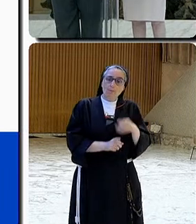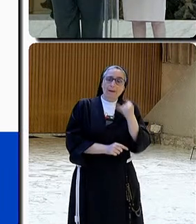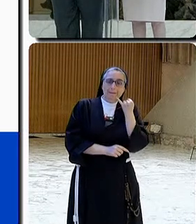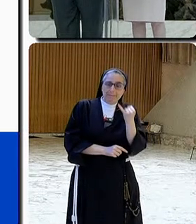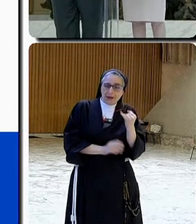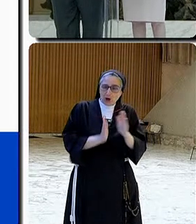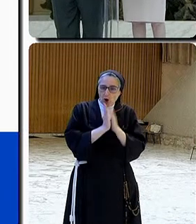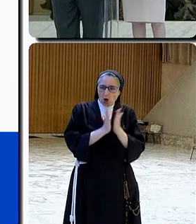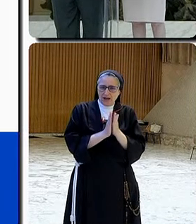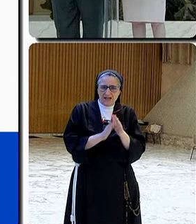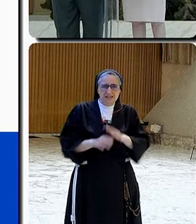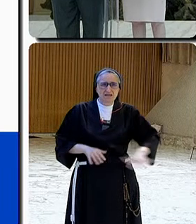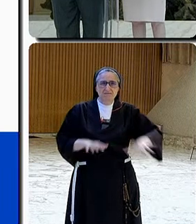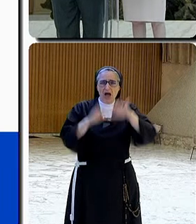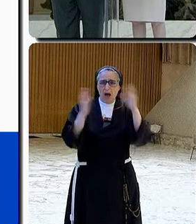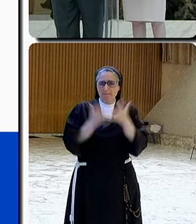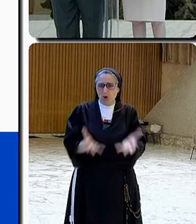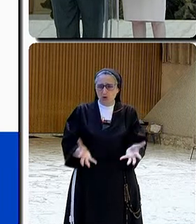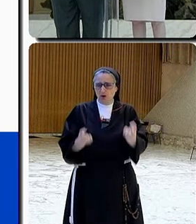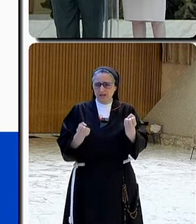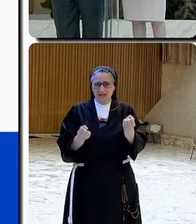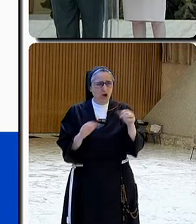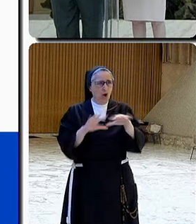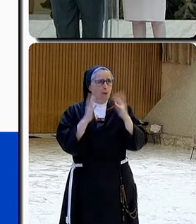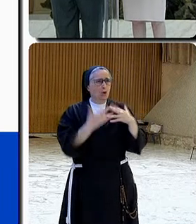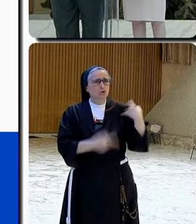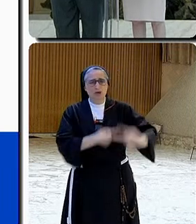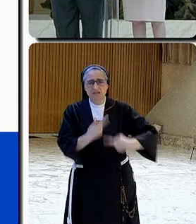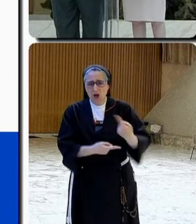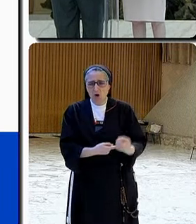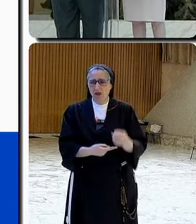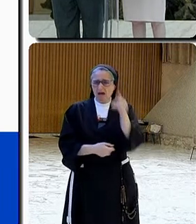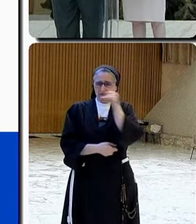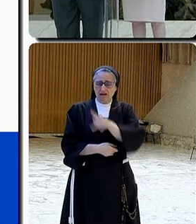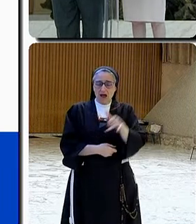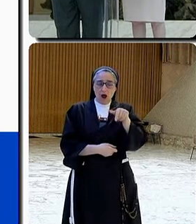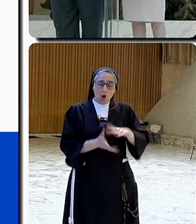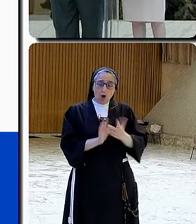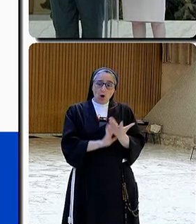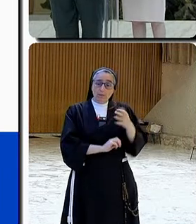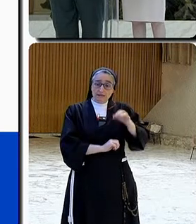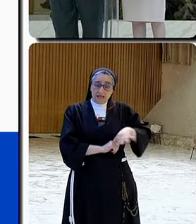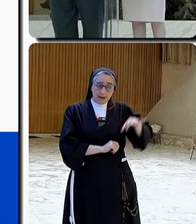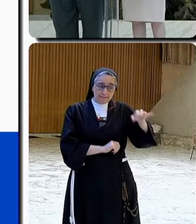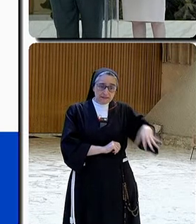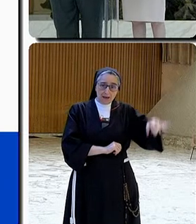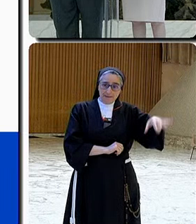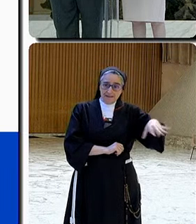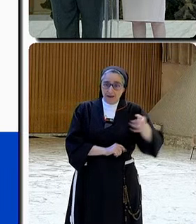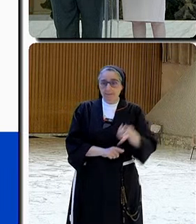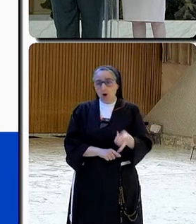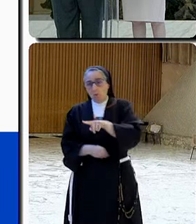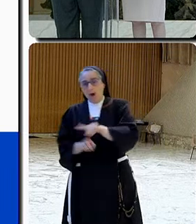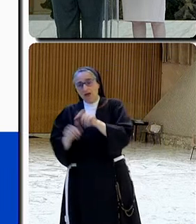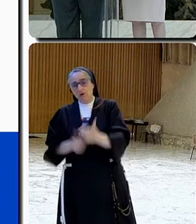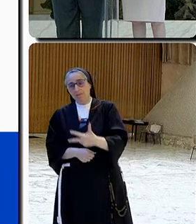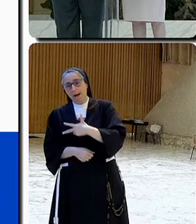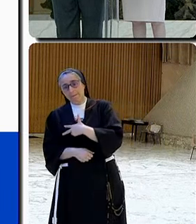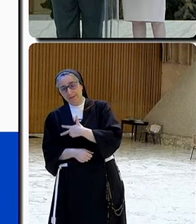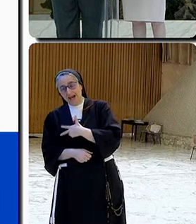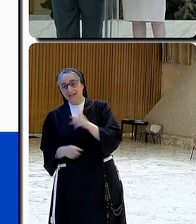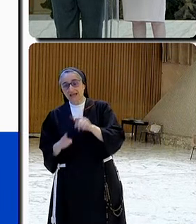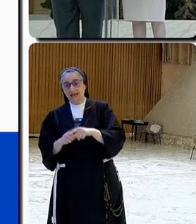born in synodality, the hierarchical and domestic churches, as well as the ministerial and lay priesthoods, could learn to see each other as co-workers in the vineyard of the